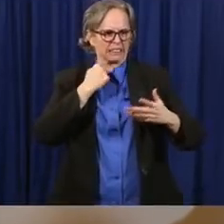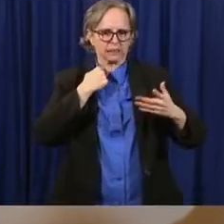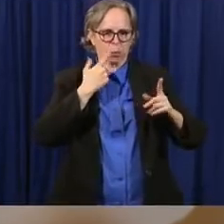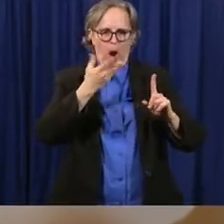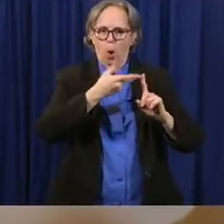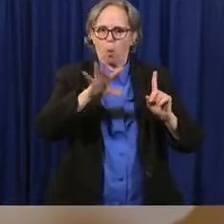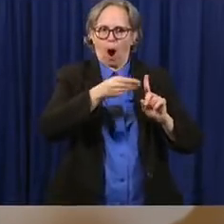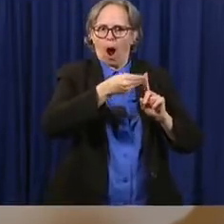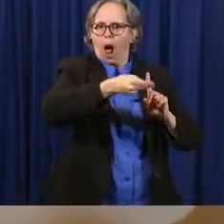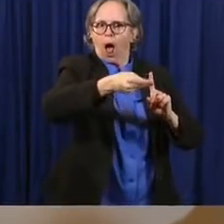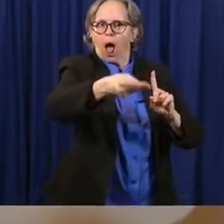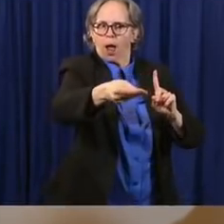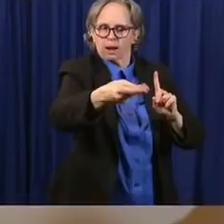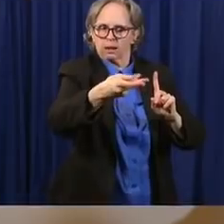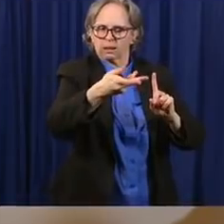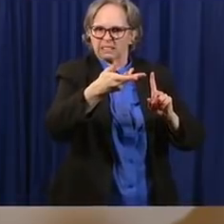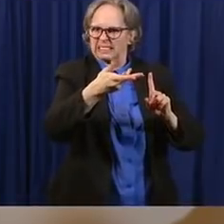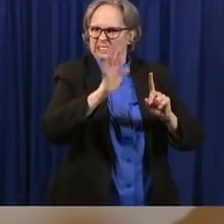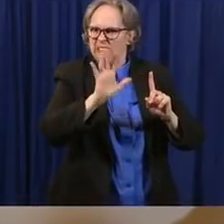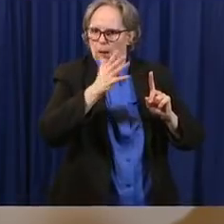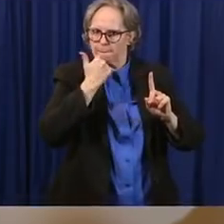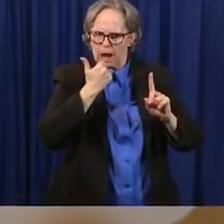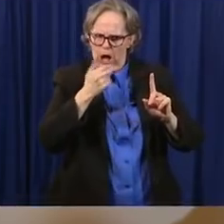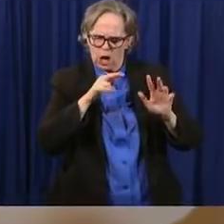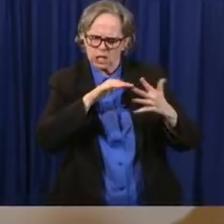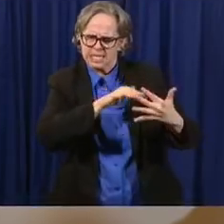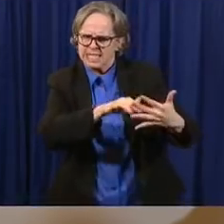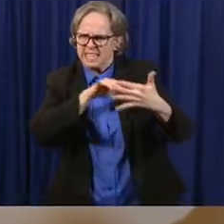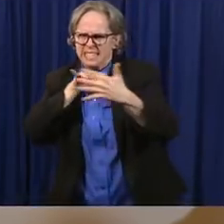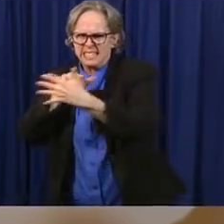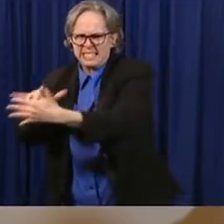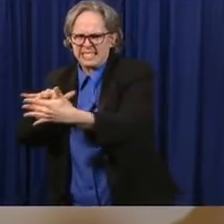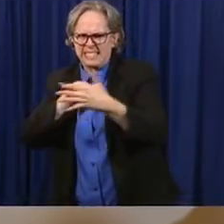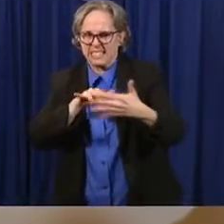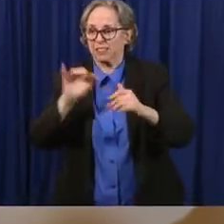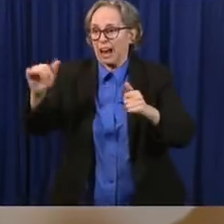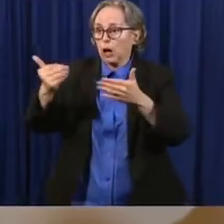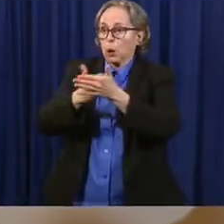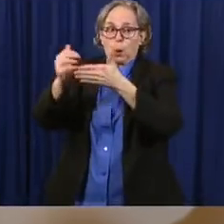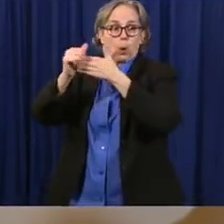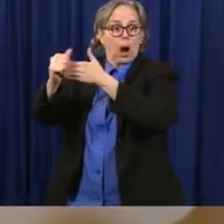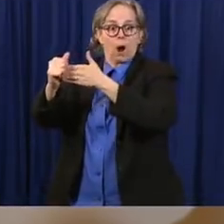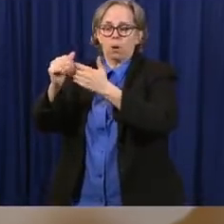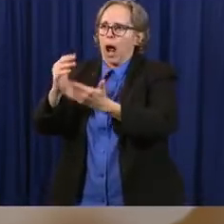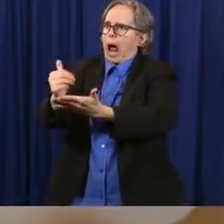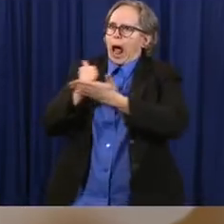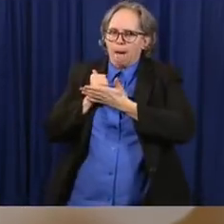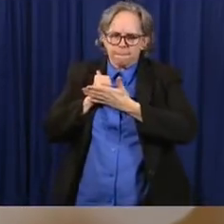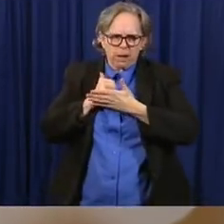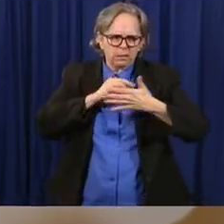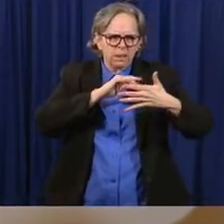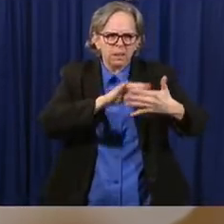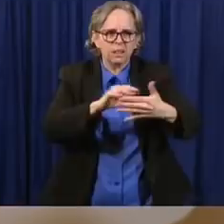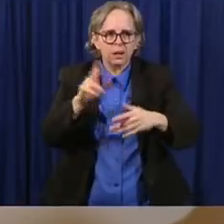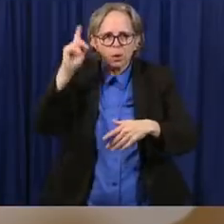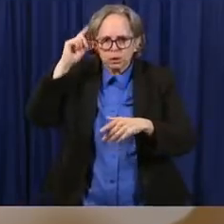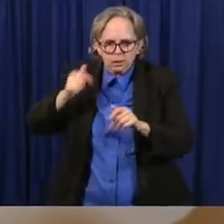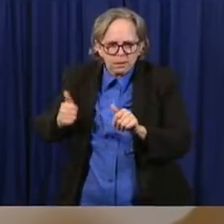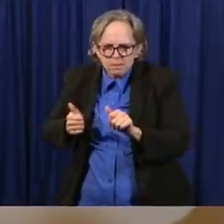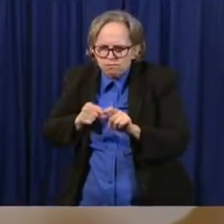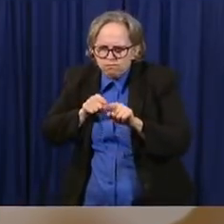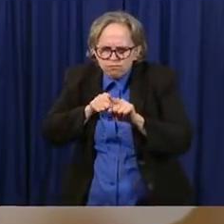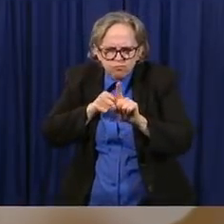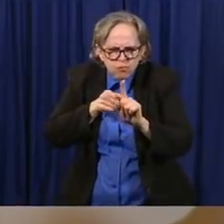others. Using this guidance will be instrumental in helping us trace the spread of the disease and